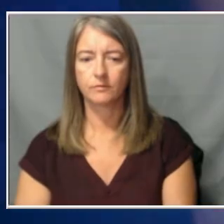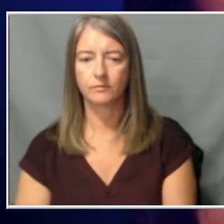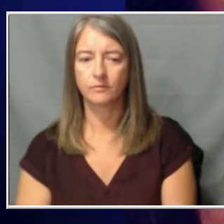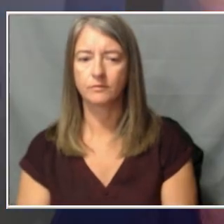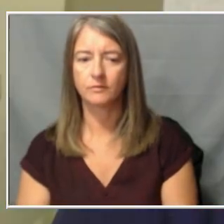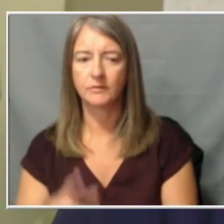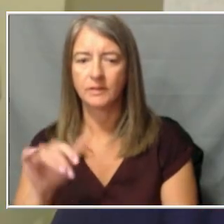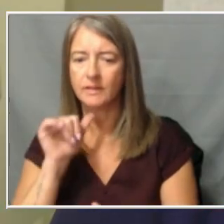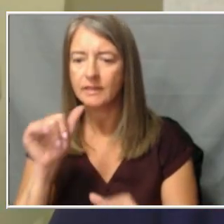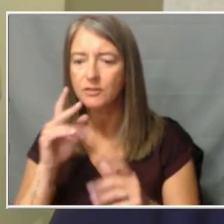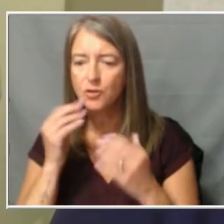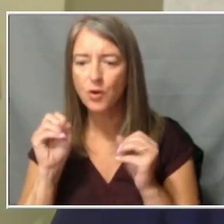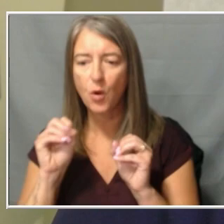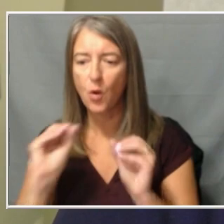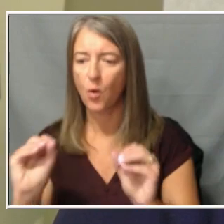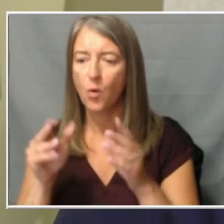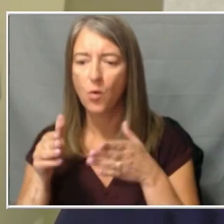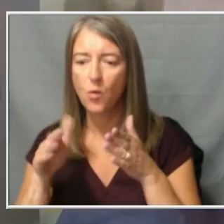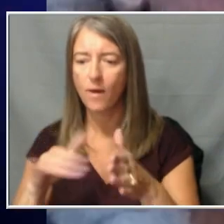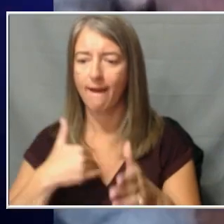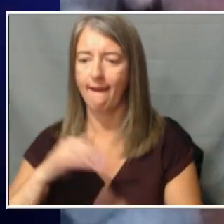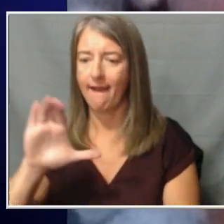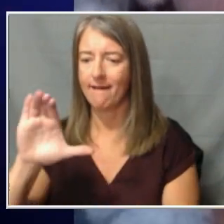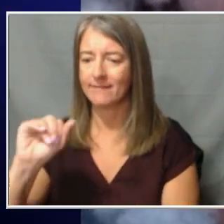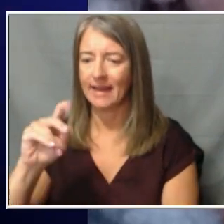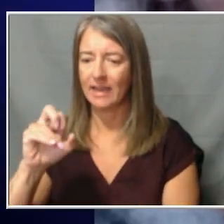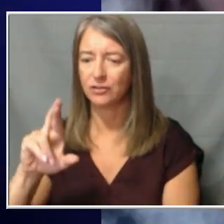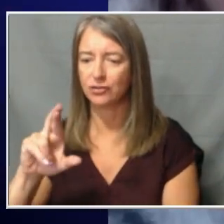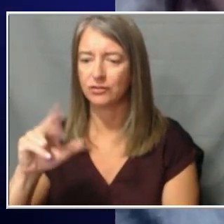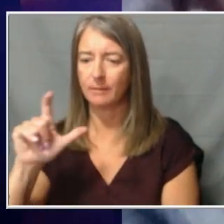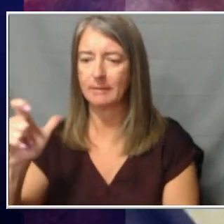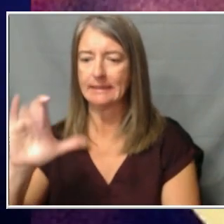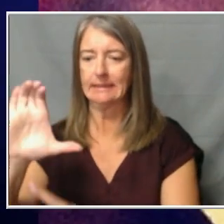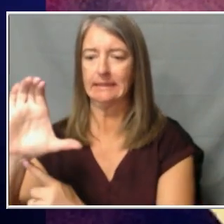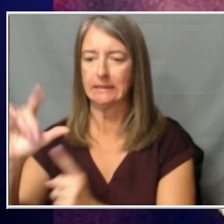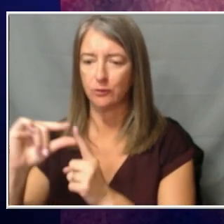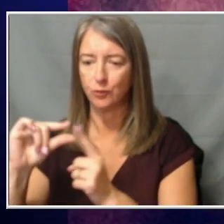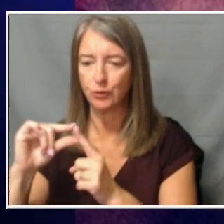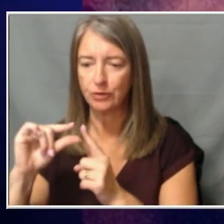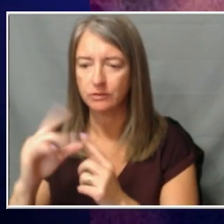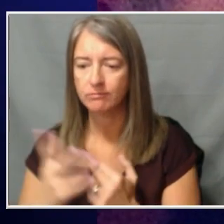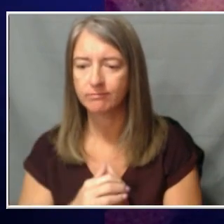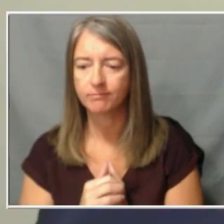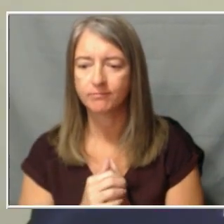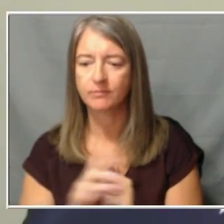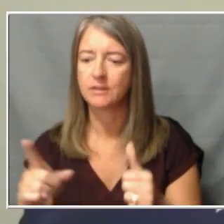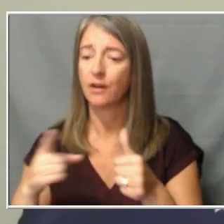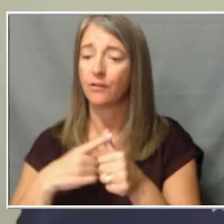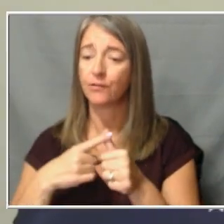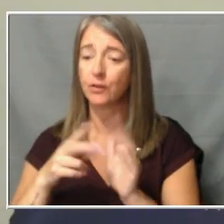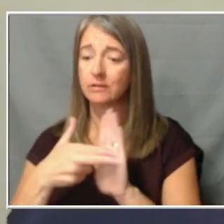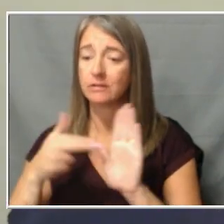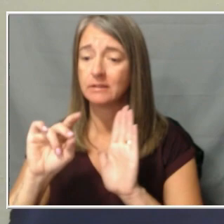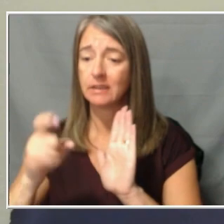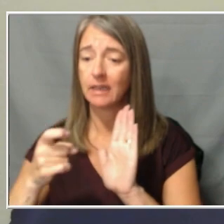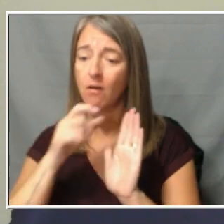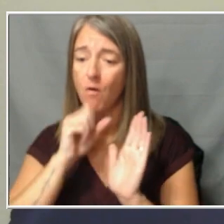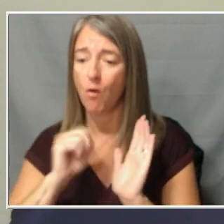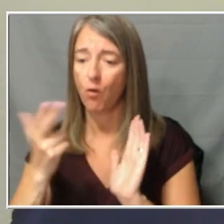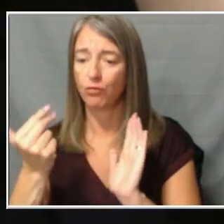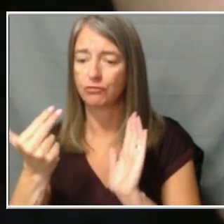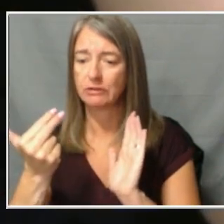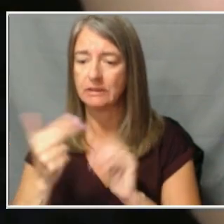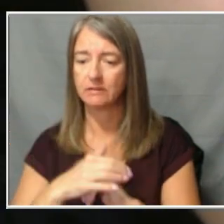I was like, there's no way. There's no way I have cancer, you know, the big C word. First diagnosed at 13 years